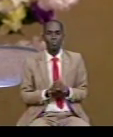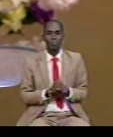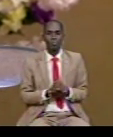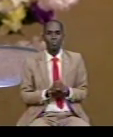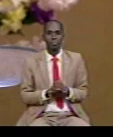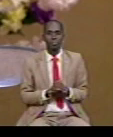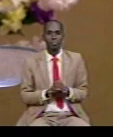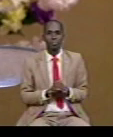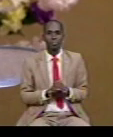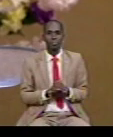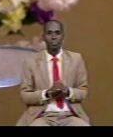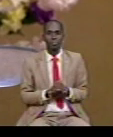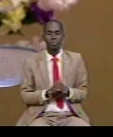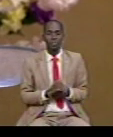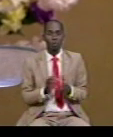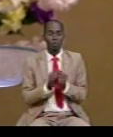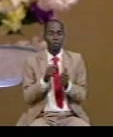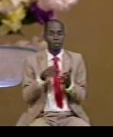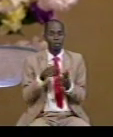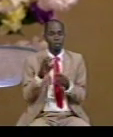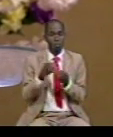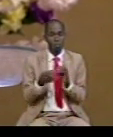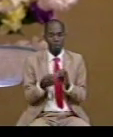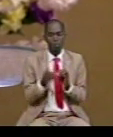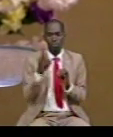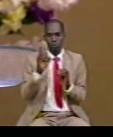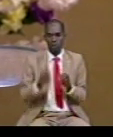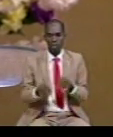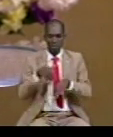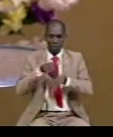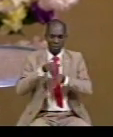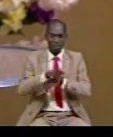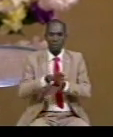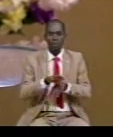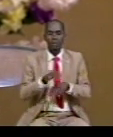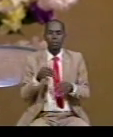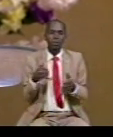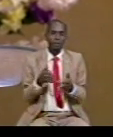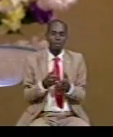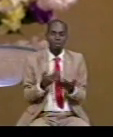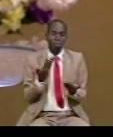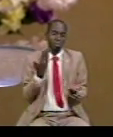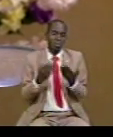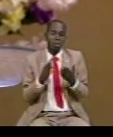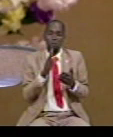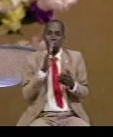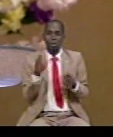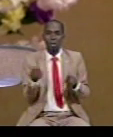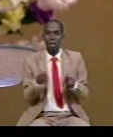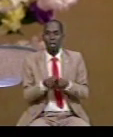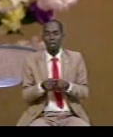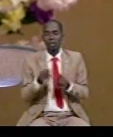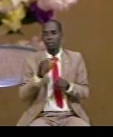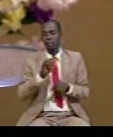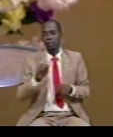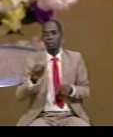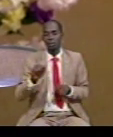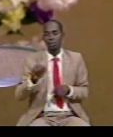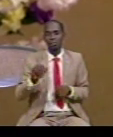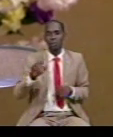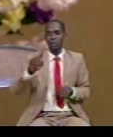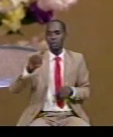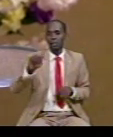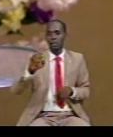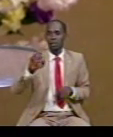+234 915 444 9263. Do that so that we're able to follow you up in your new work